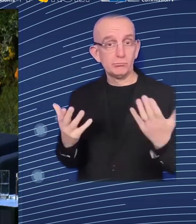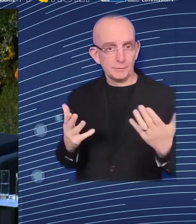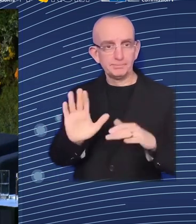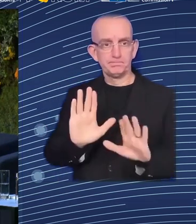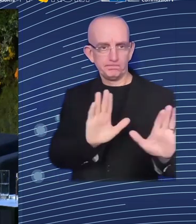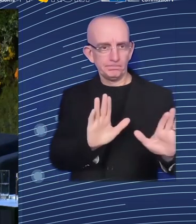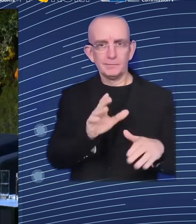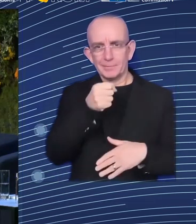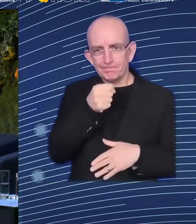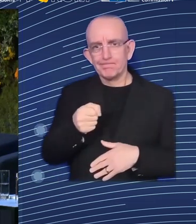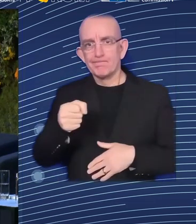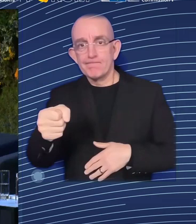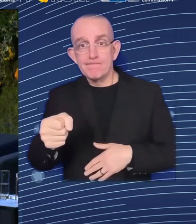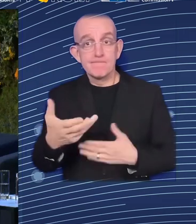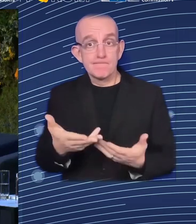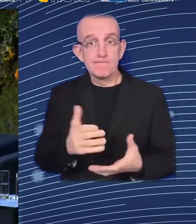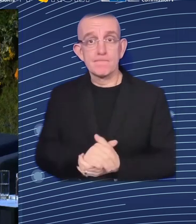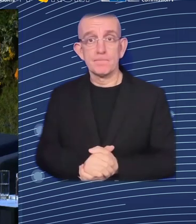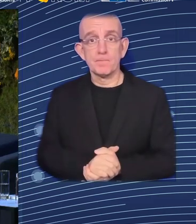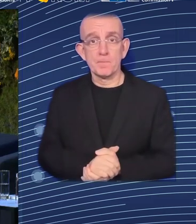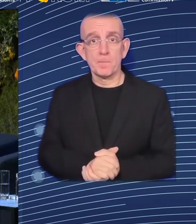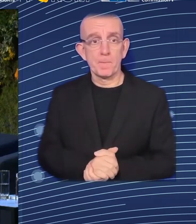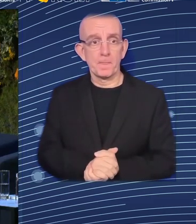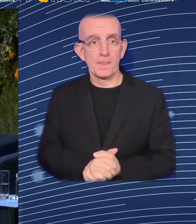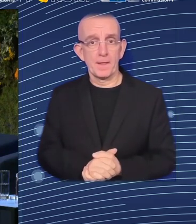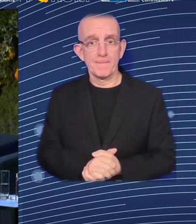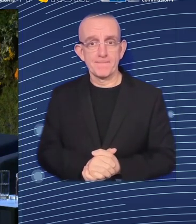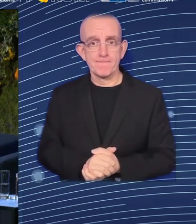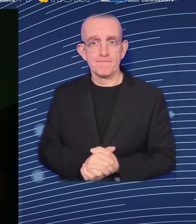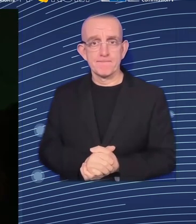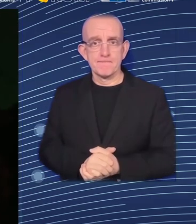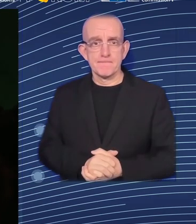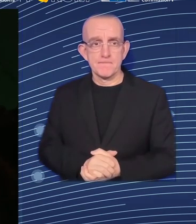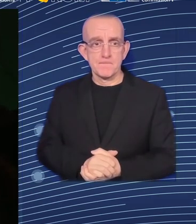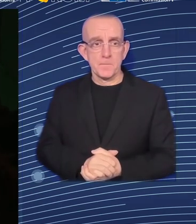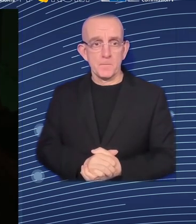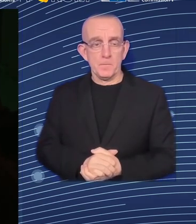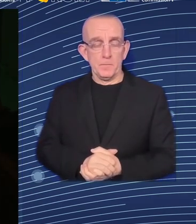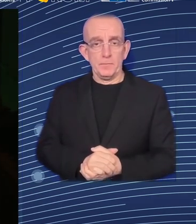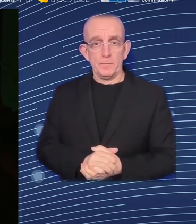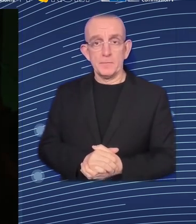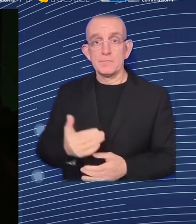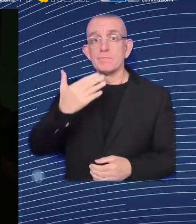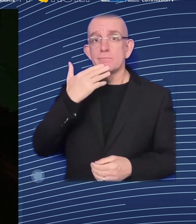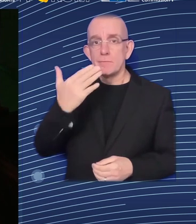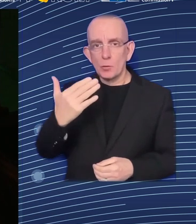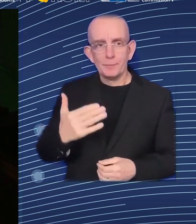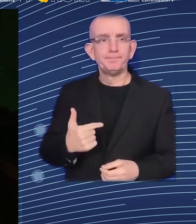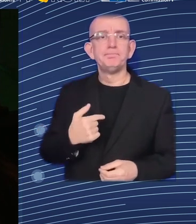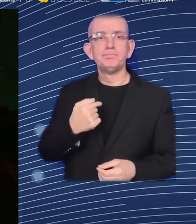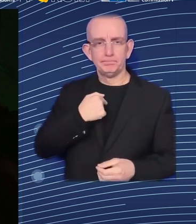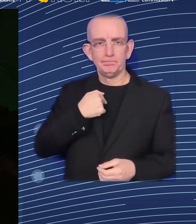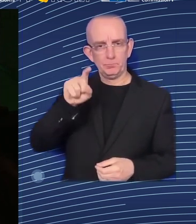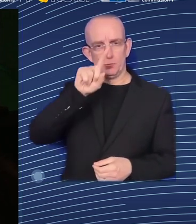Thank you very much. I'm Isabel Martínez del Peral from the European Commission. And I would like to ask